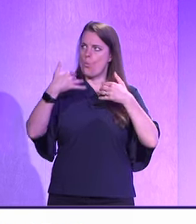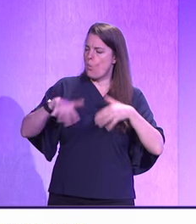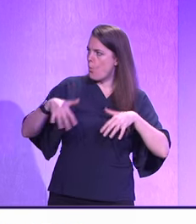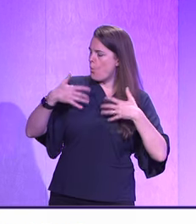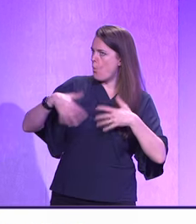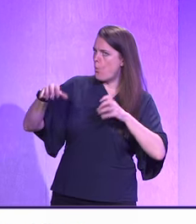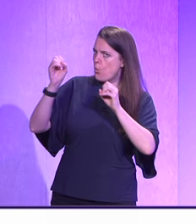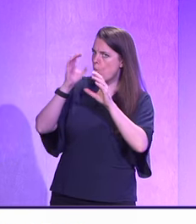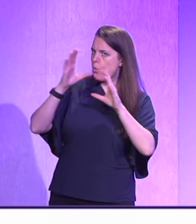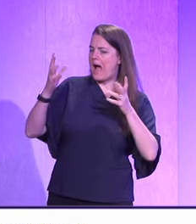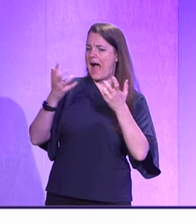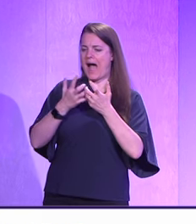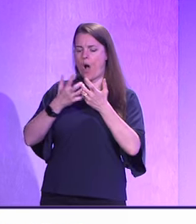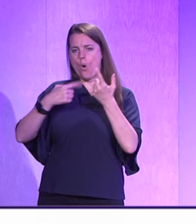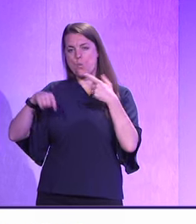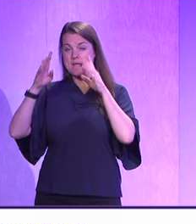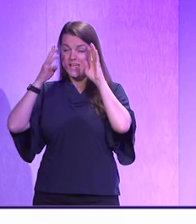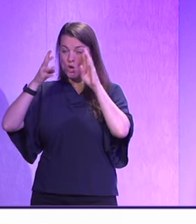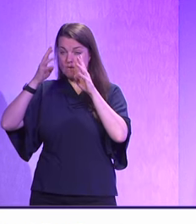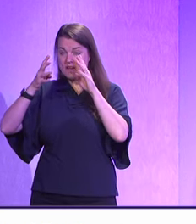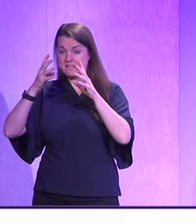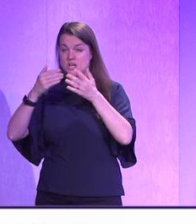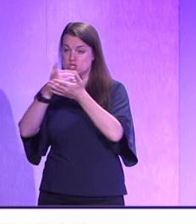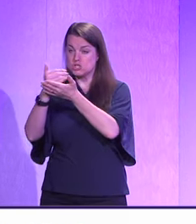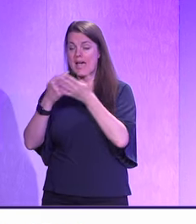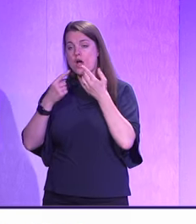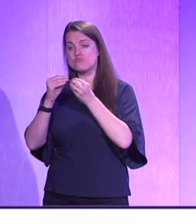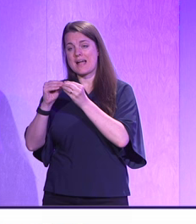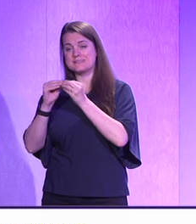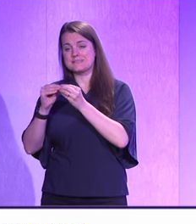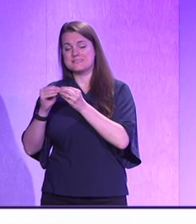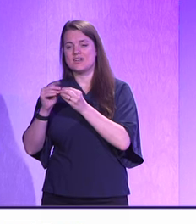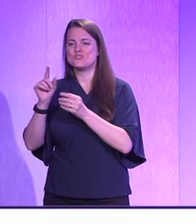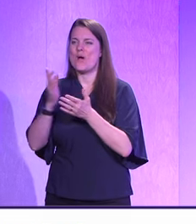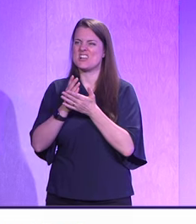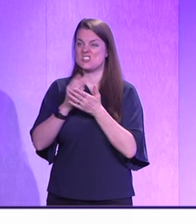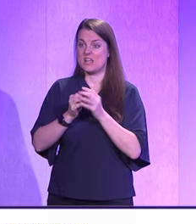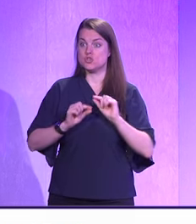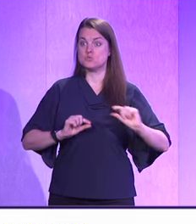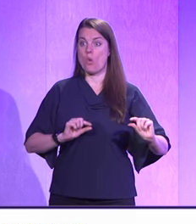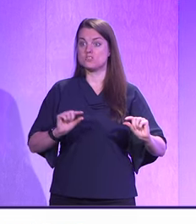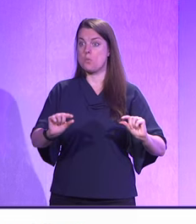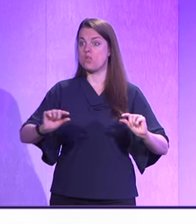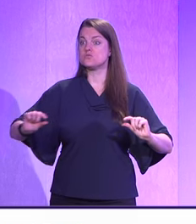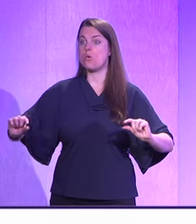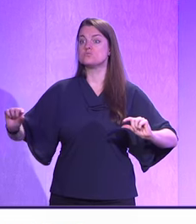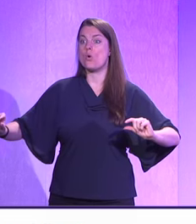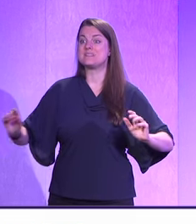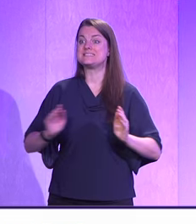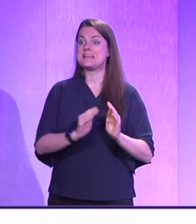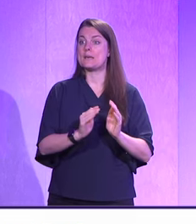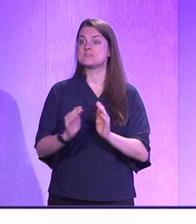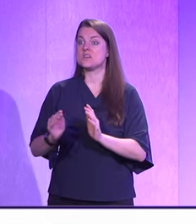thinking around how we innovate and share successes. Having lots and lots of little teams frantically innovating on stuff is